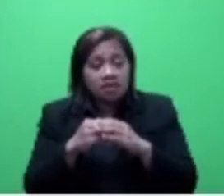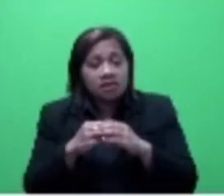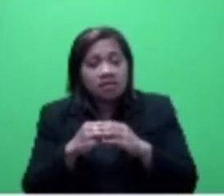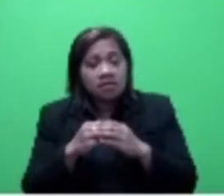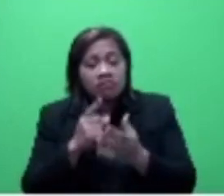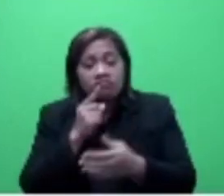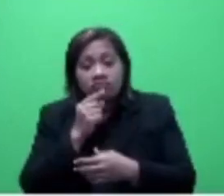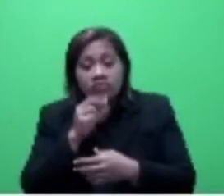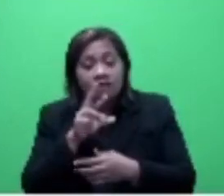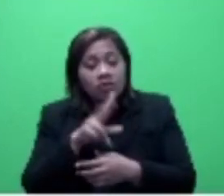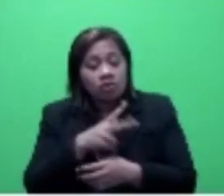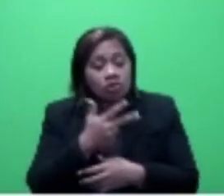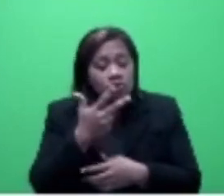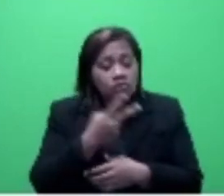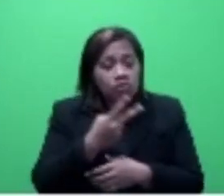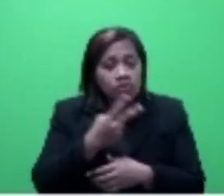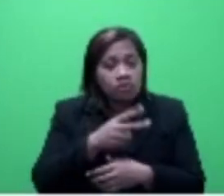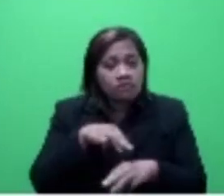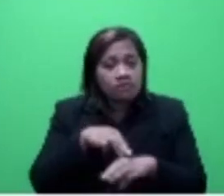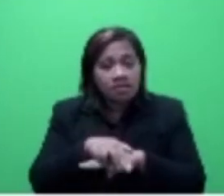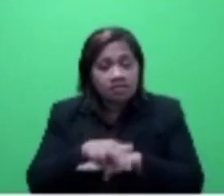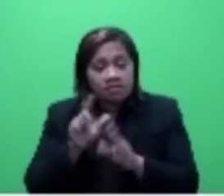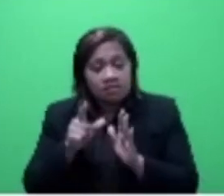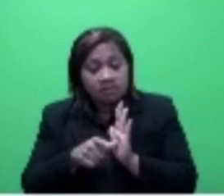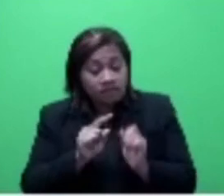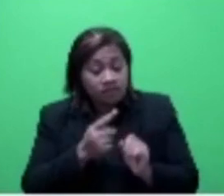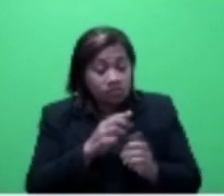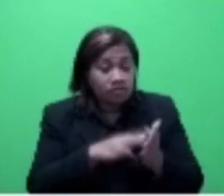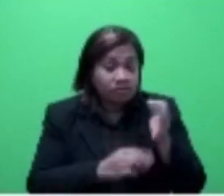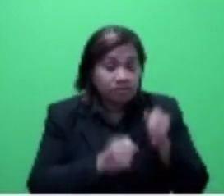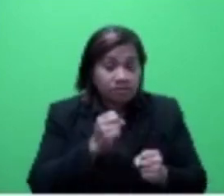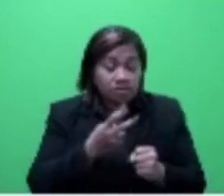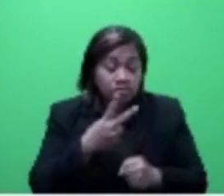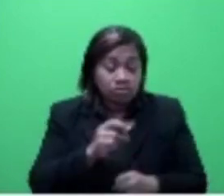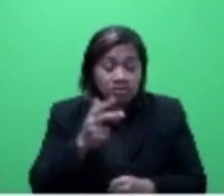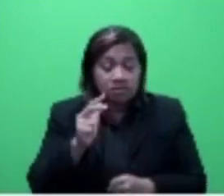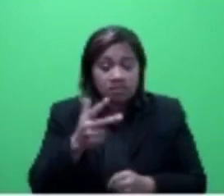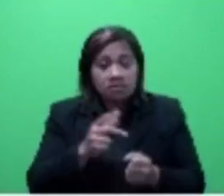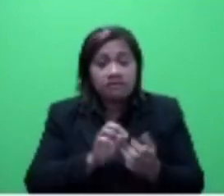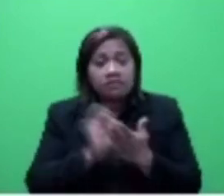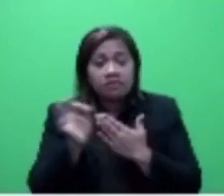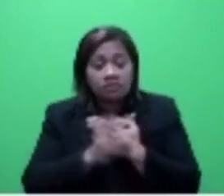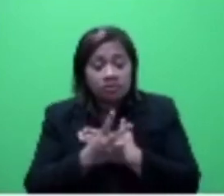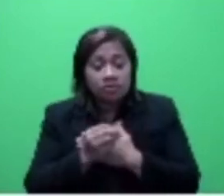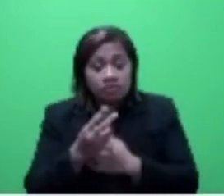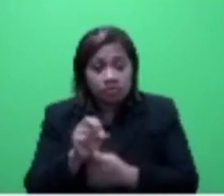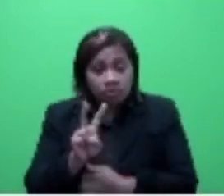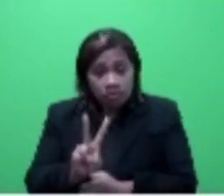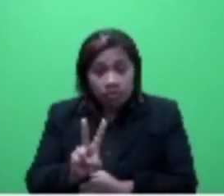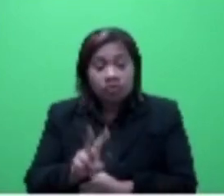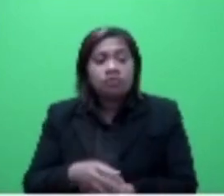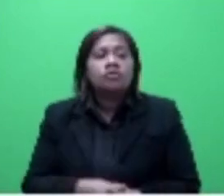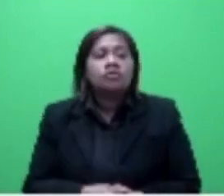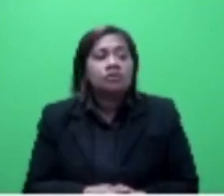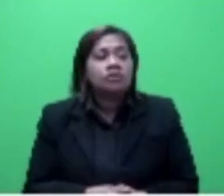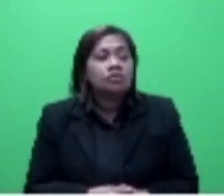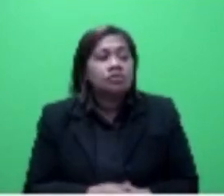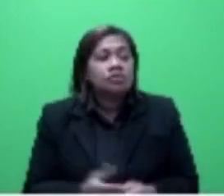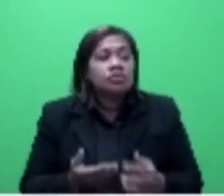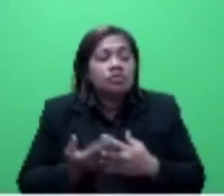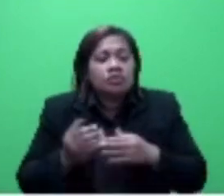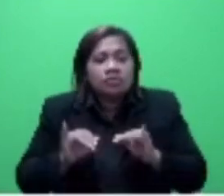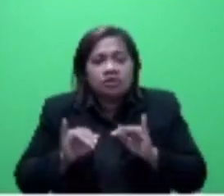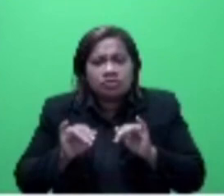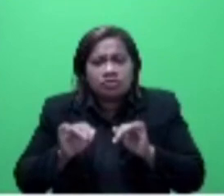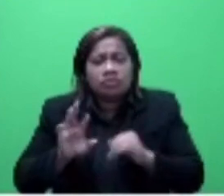period from the 1st of March 2022 to 28th of February 2023, which is the guarantee period, through the issuance of short-term